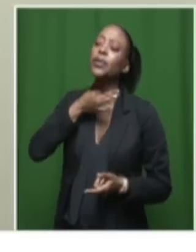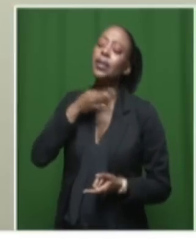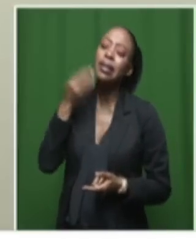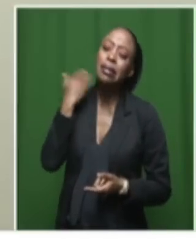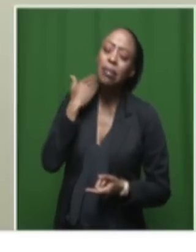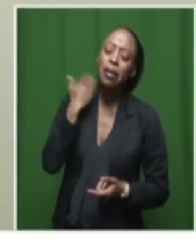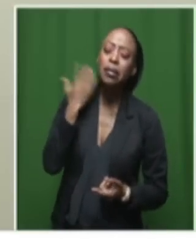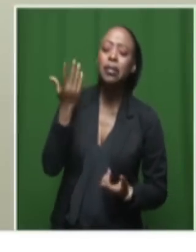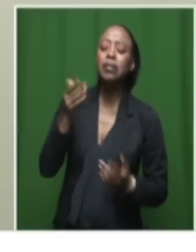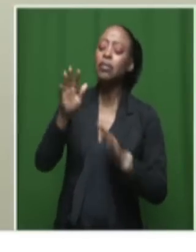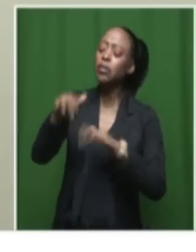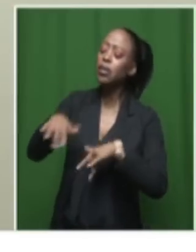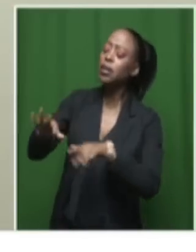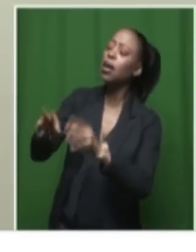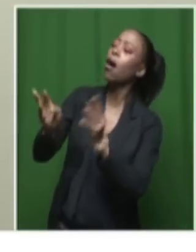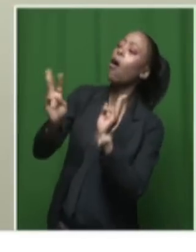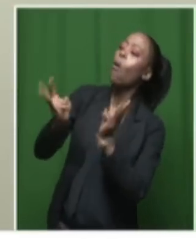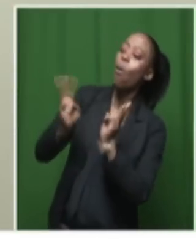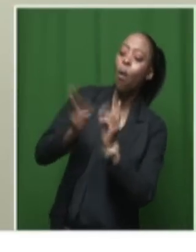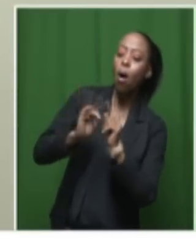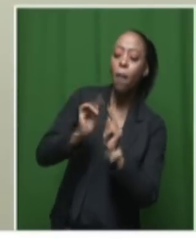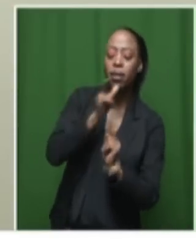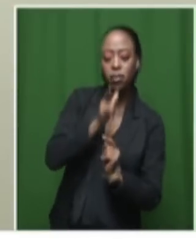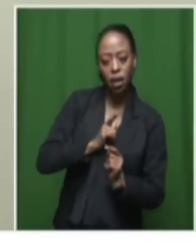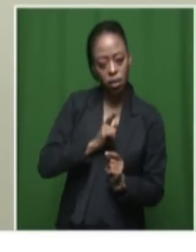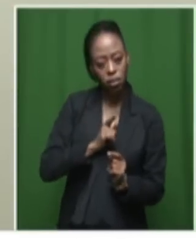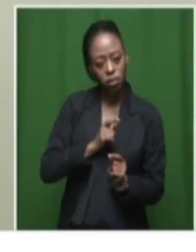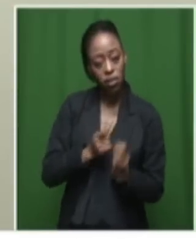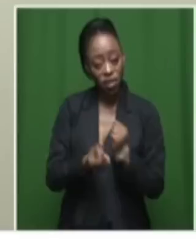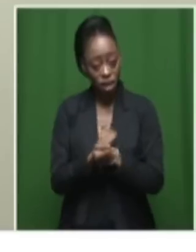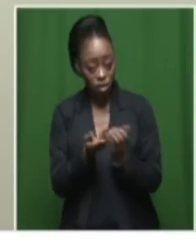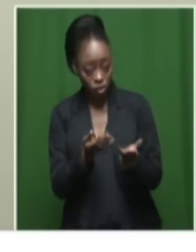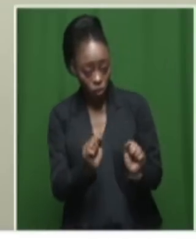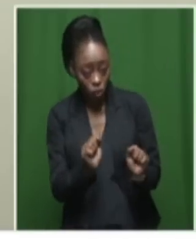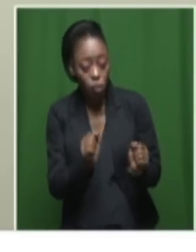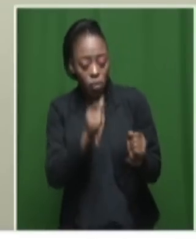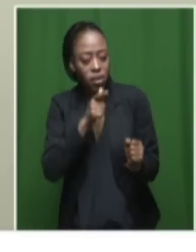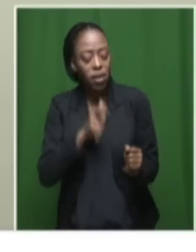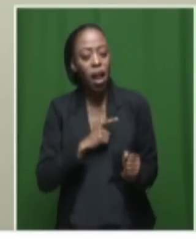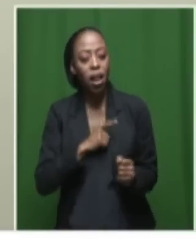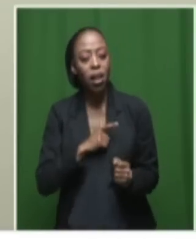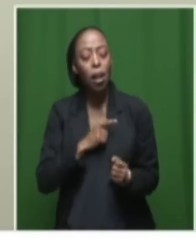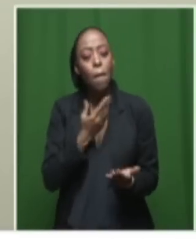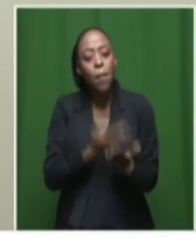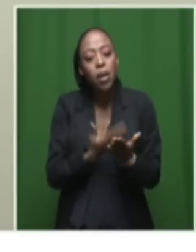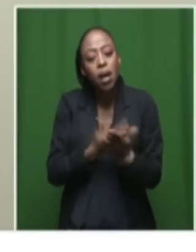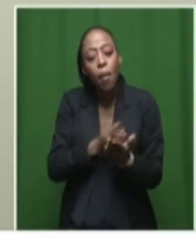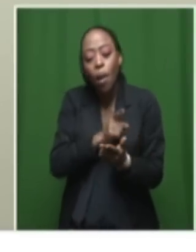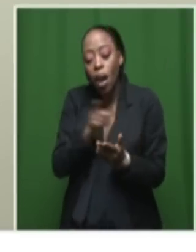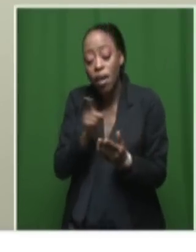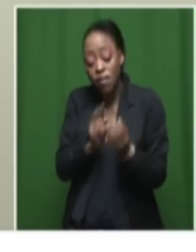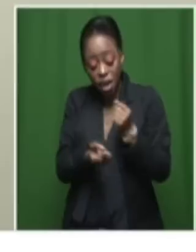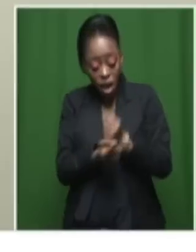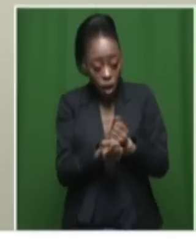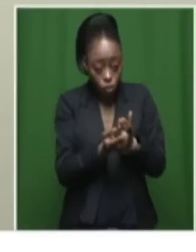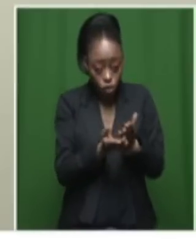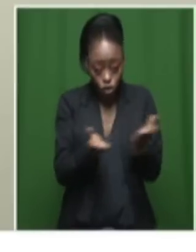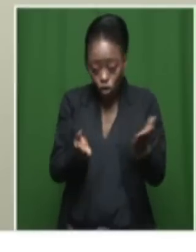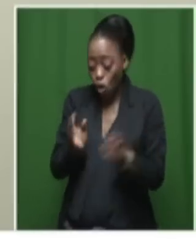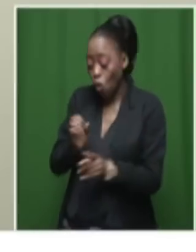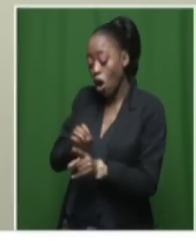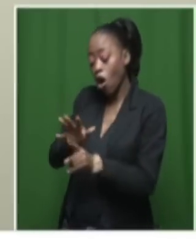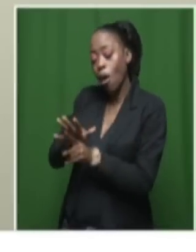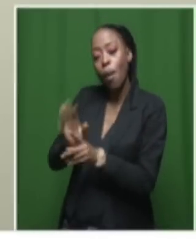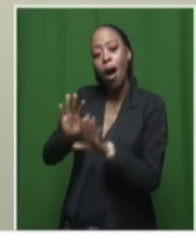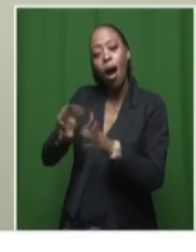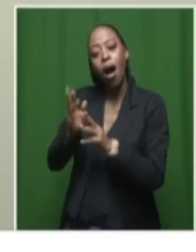to the sea. But we should be told, because if that's happening, it's going to influence the way in which they